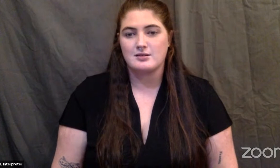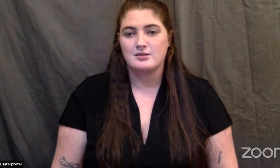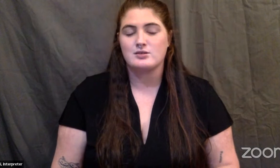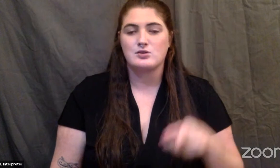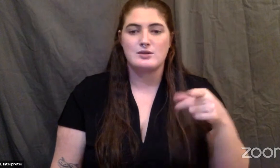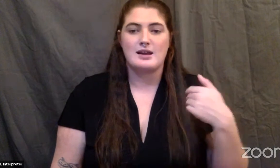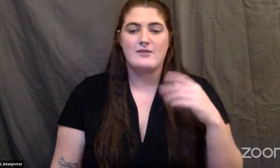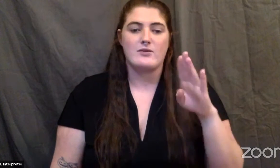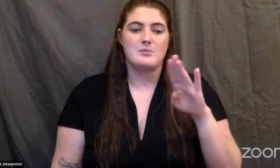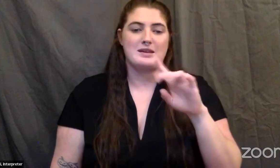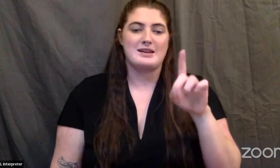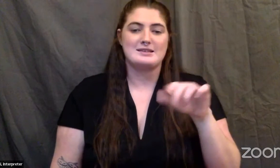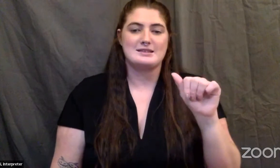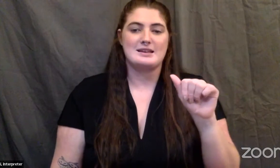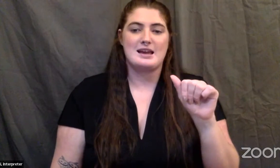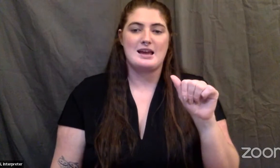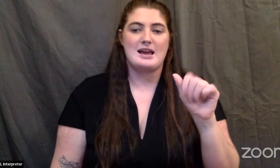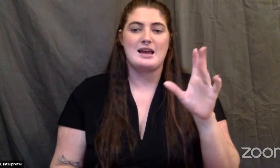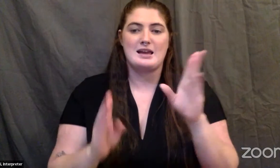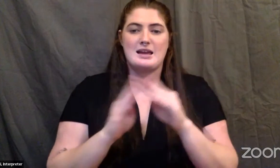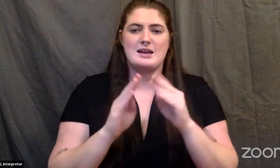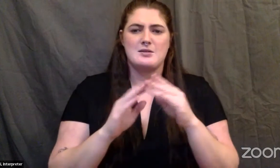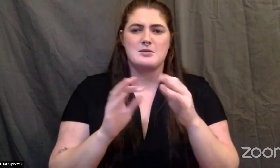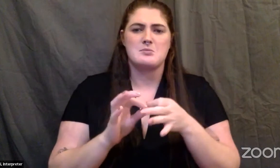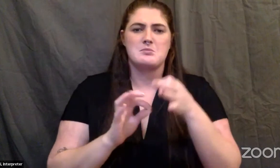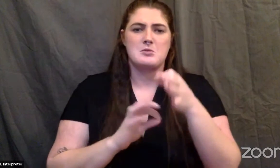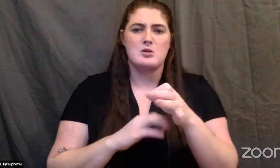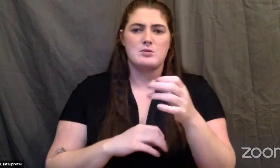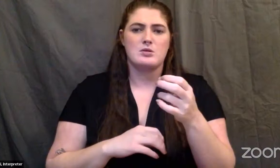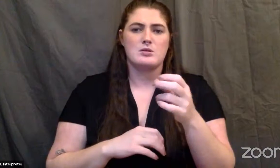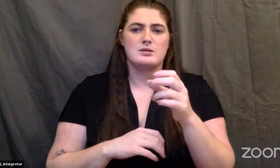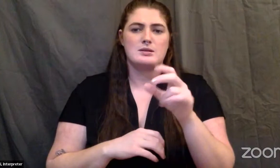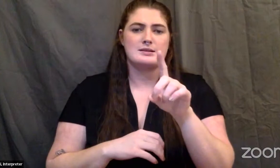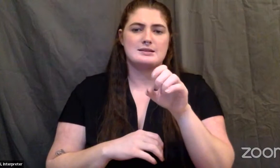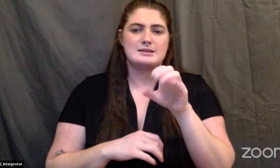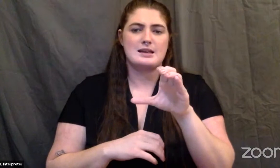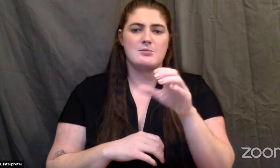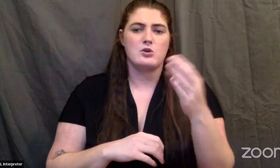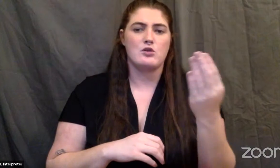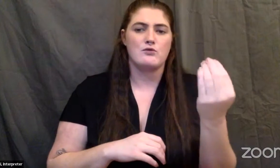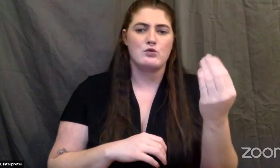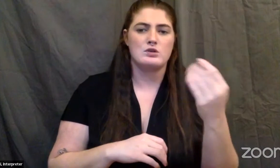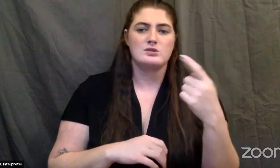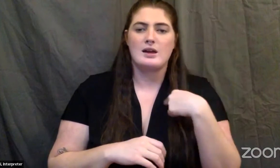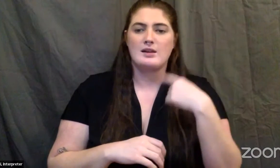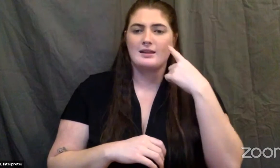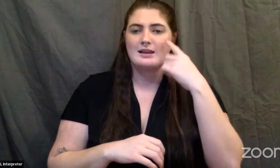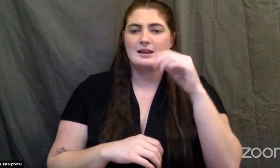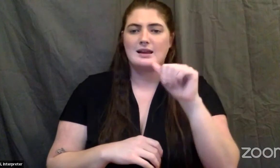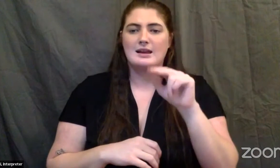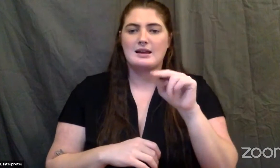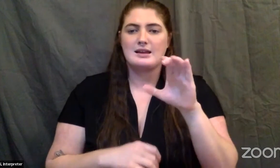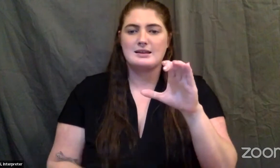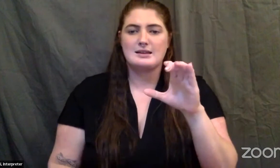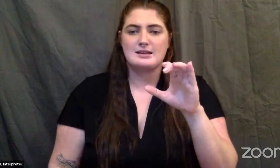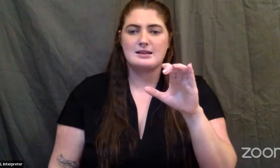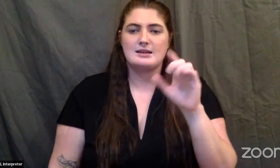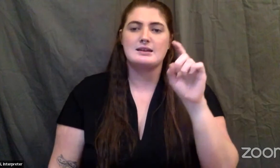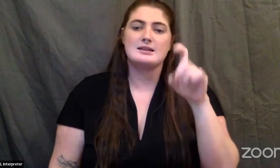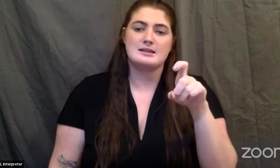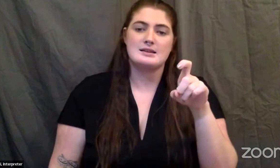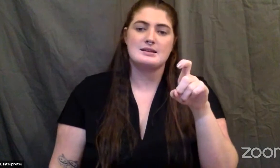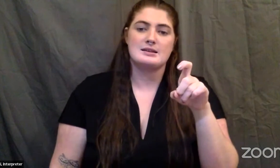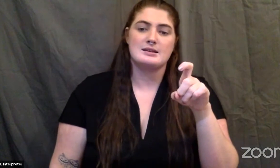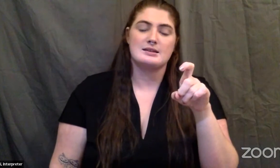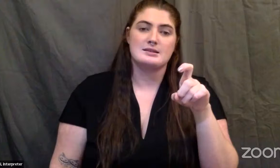BZA hearing that's been postponed till 12/14. So I think the ANC needs to